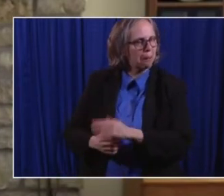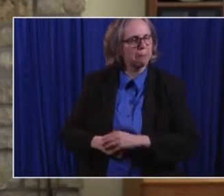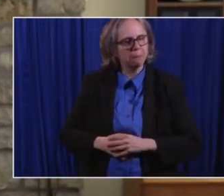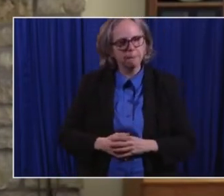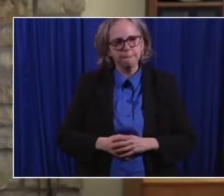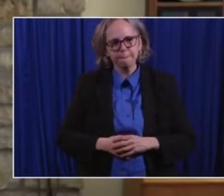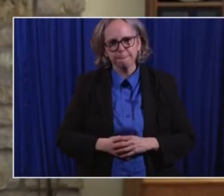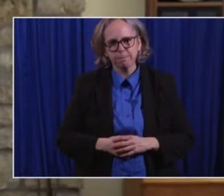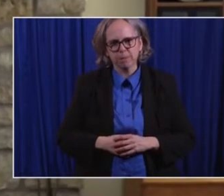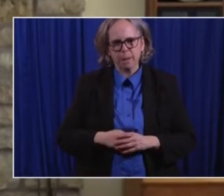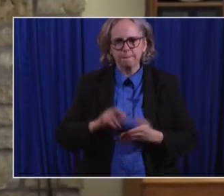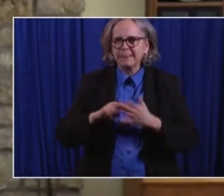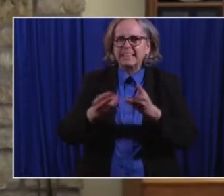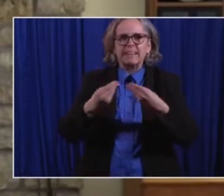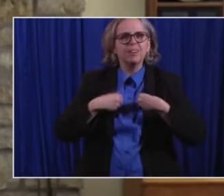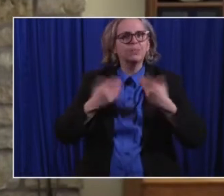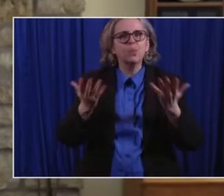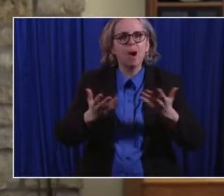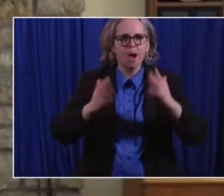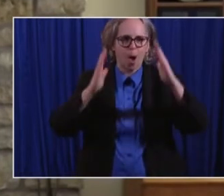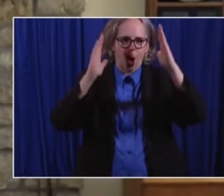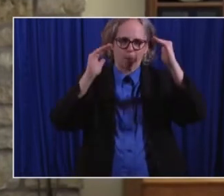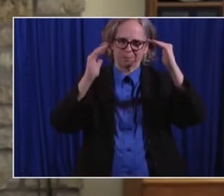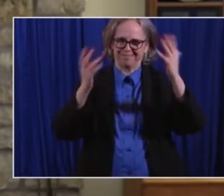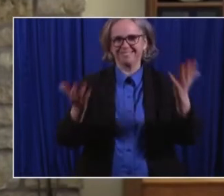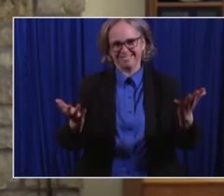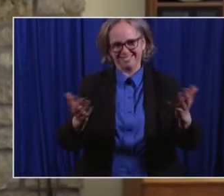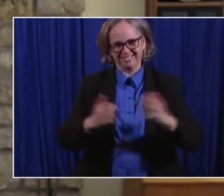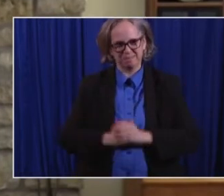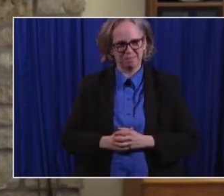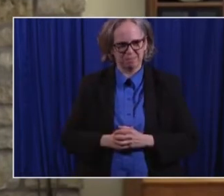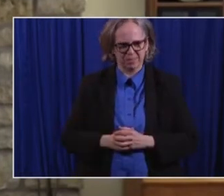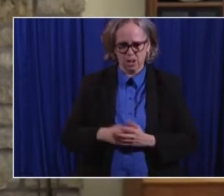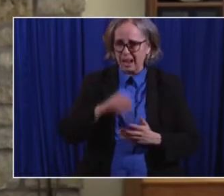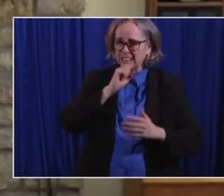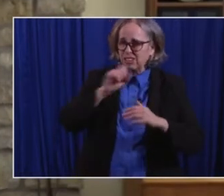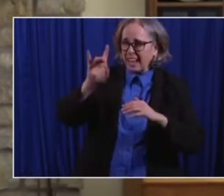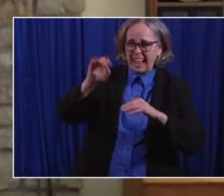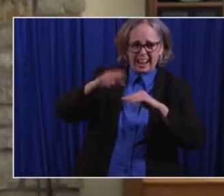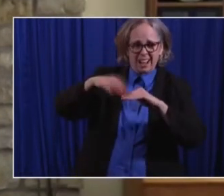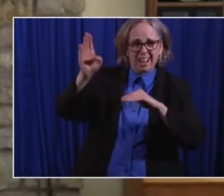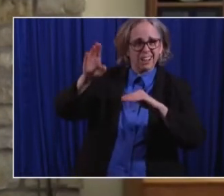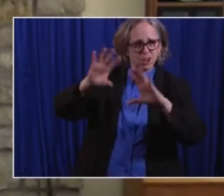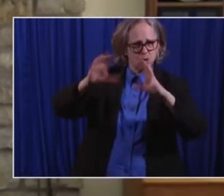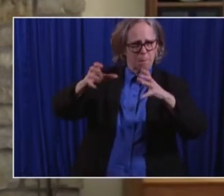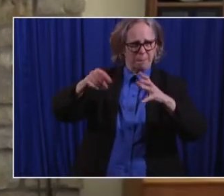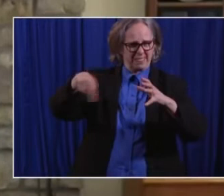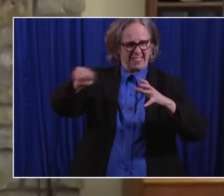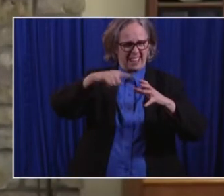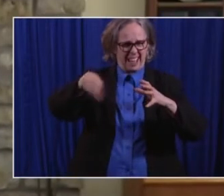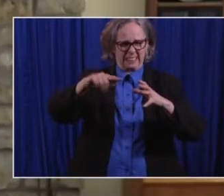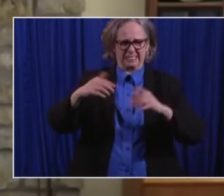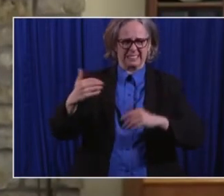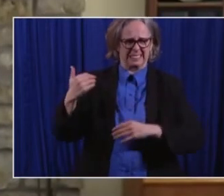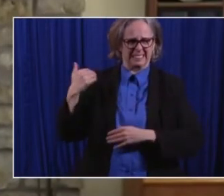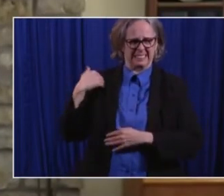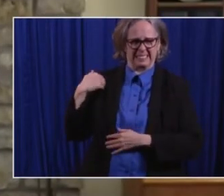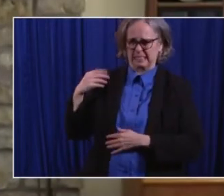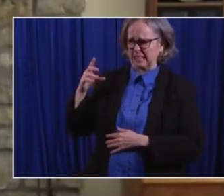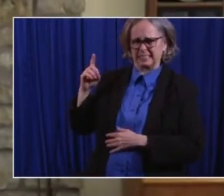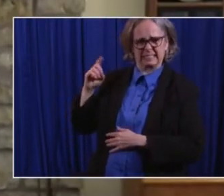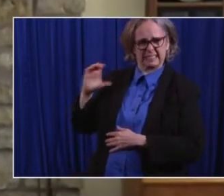numbers for those who are 80 and older. In December, those 80 and older made up more than 25% of our COVID